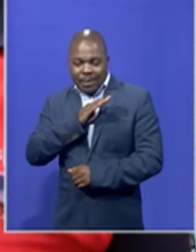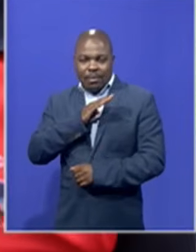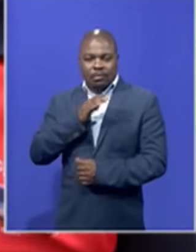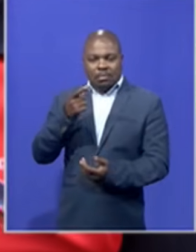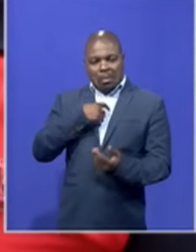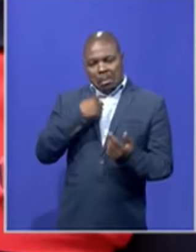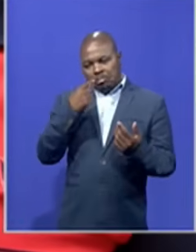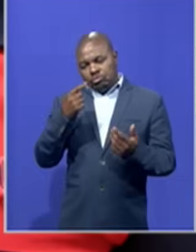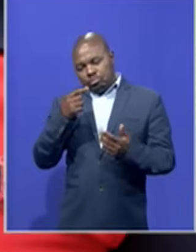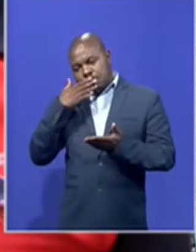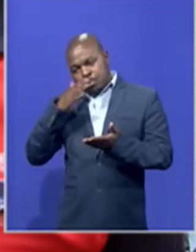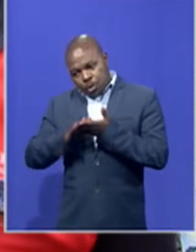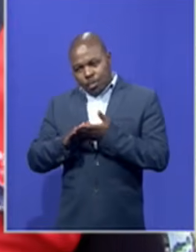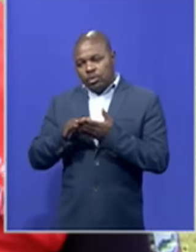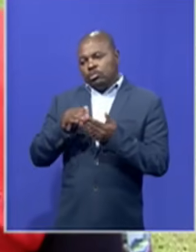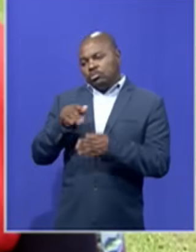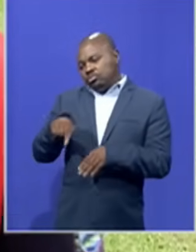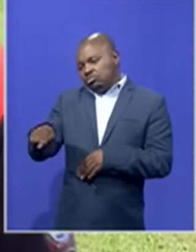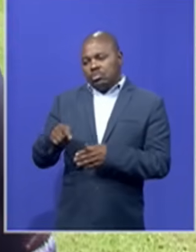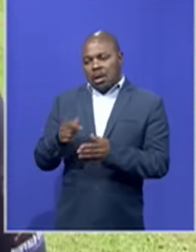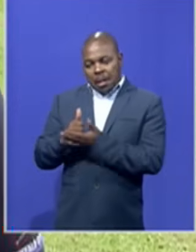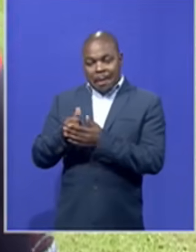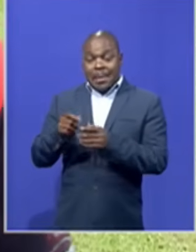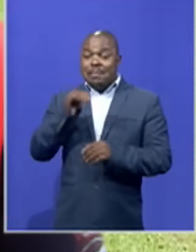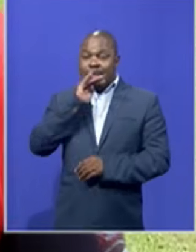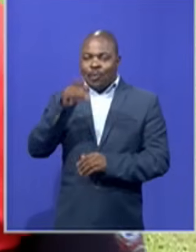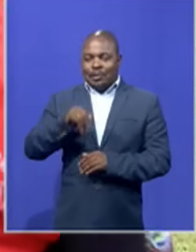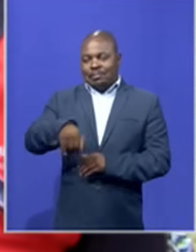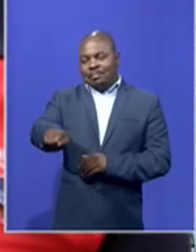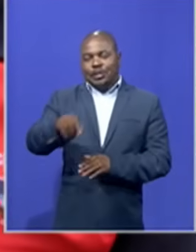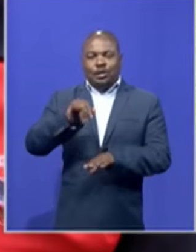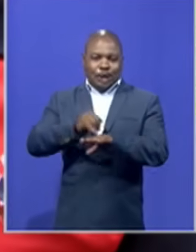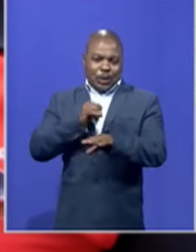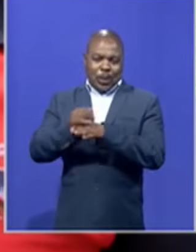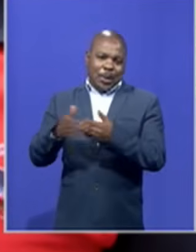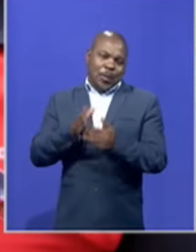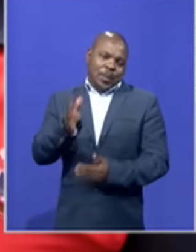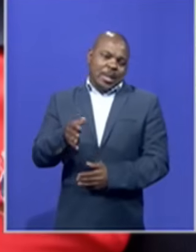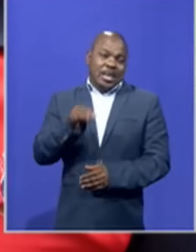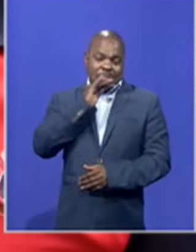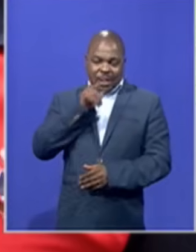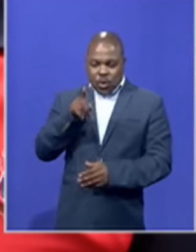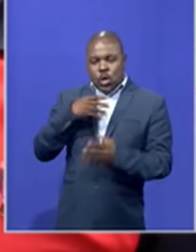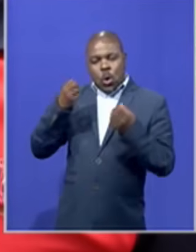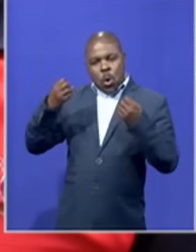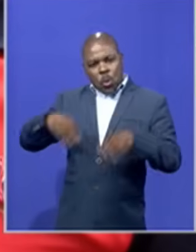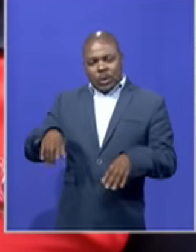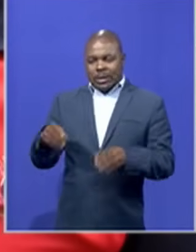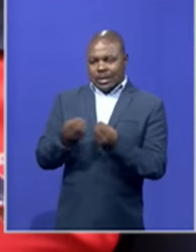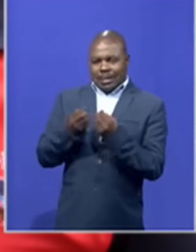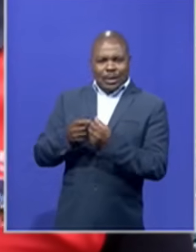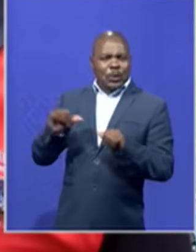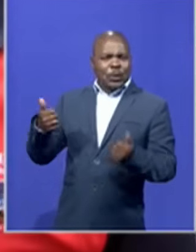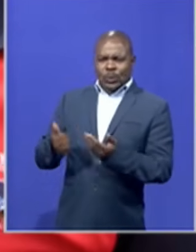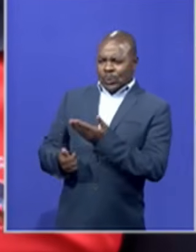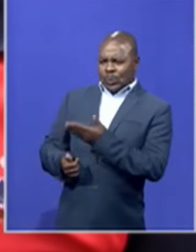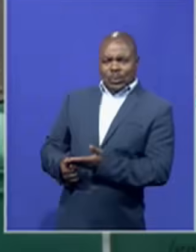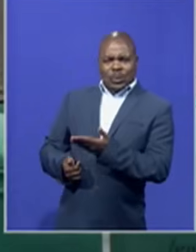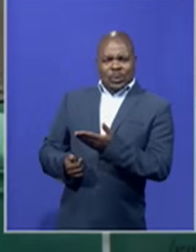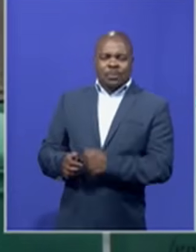come January, the school would have been closed, and then I will lose something good like this as a